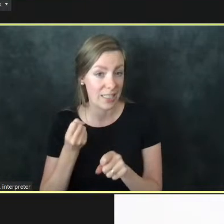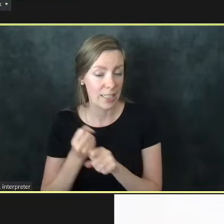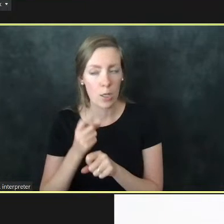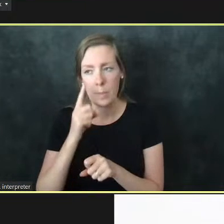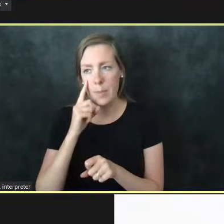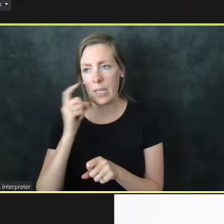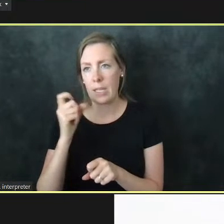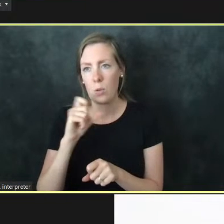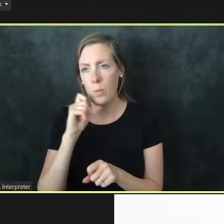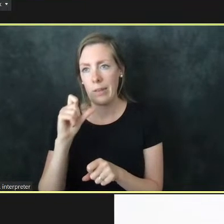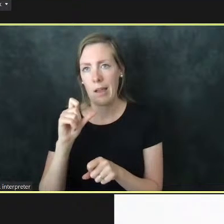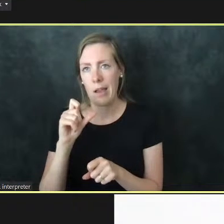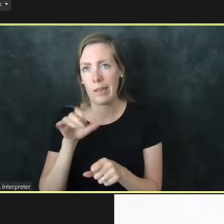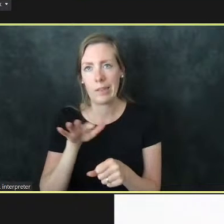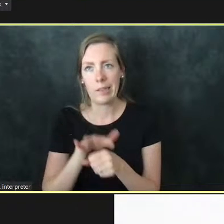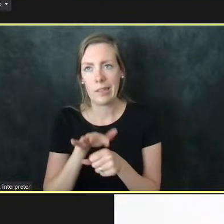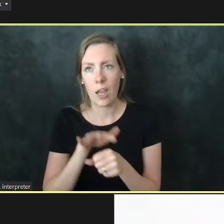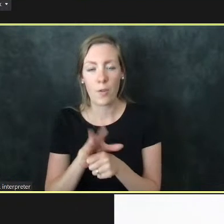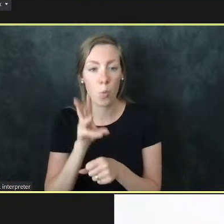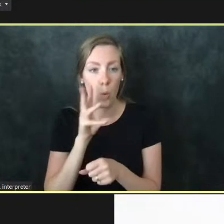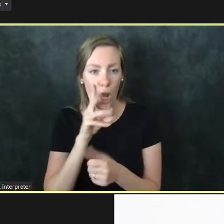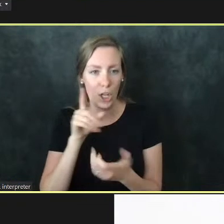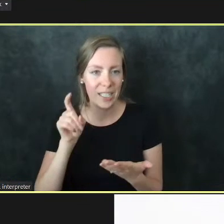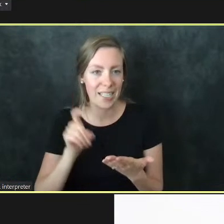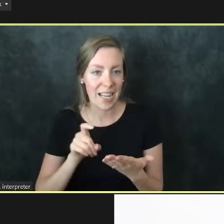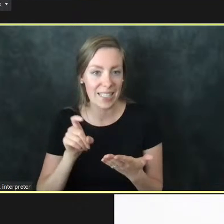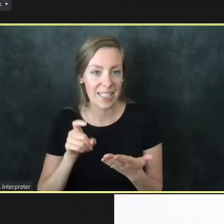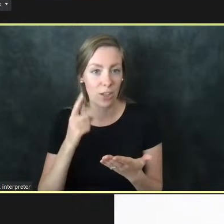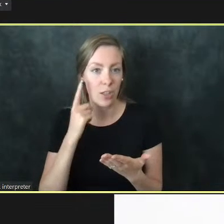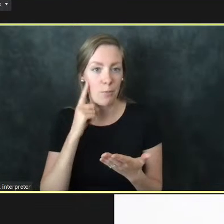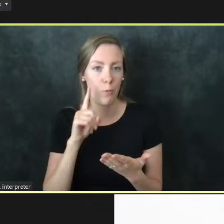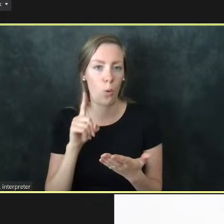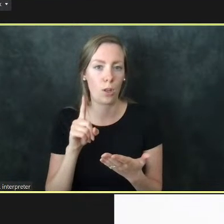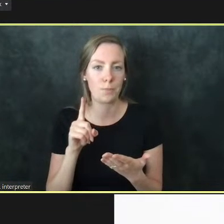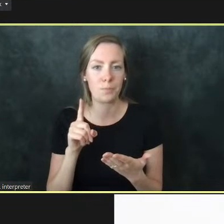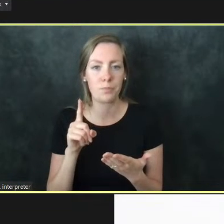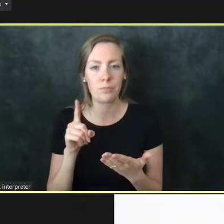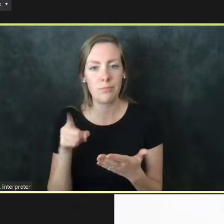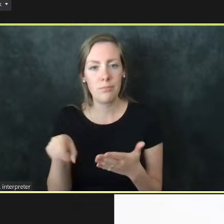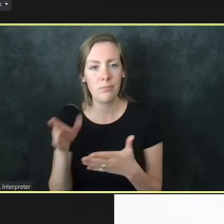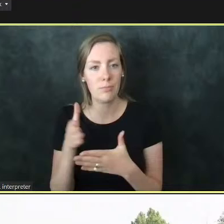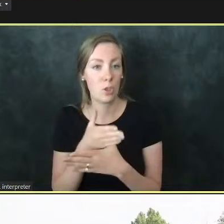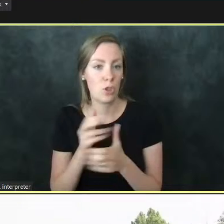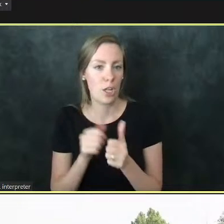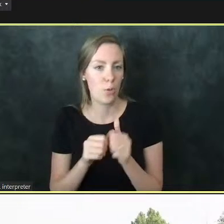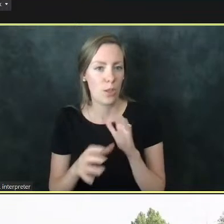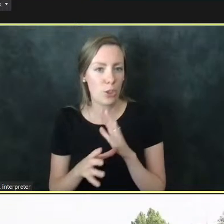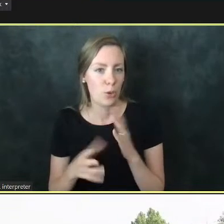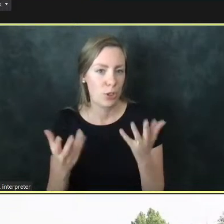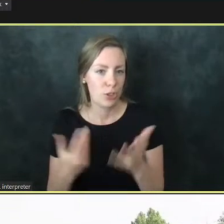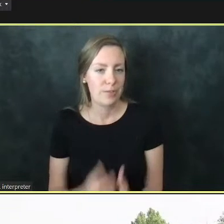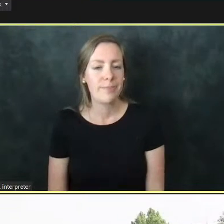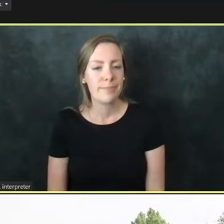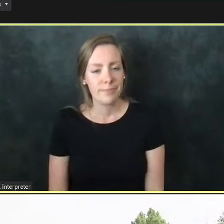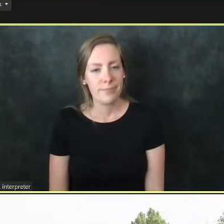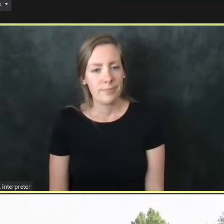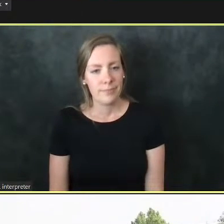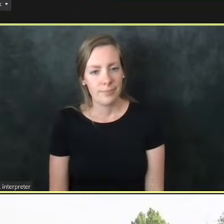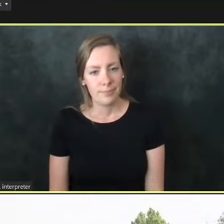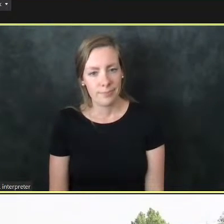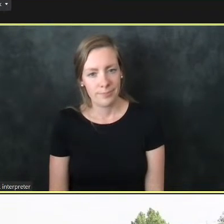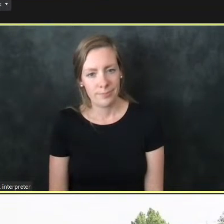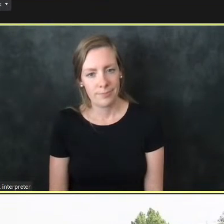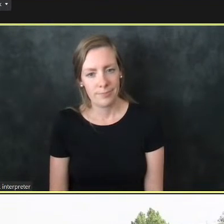programa the amount of water necessary para que to comparta el agua, allow holders to share with the juniors. para no